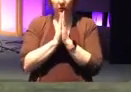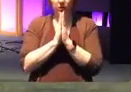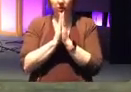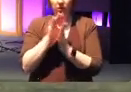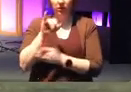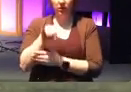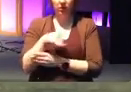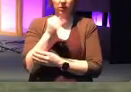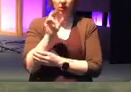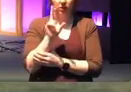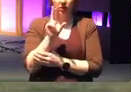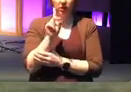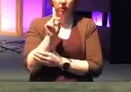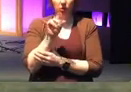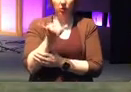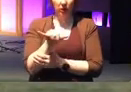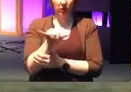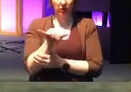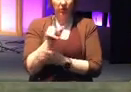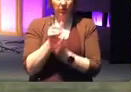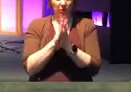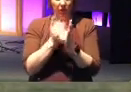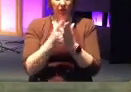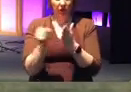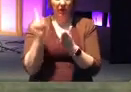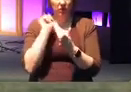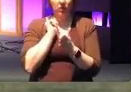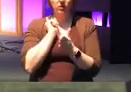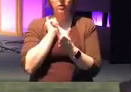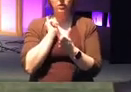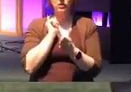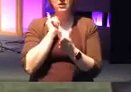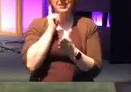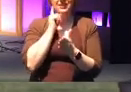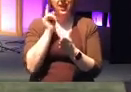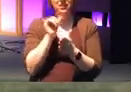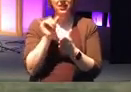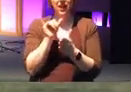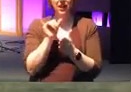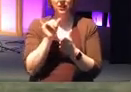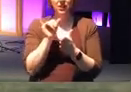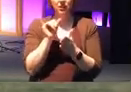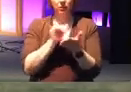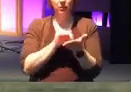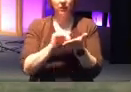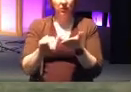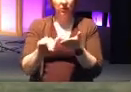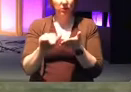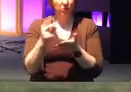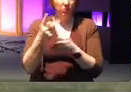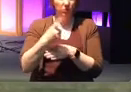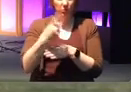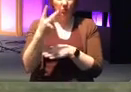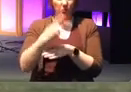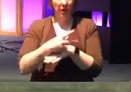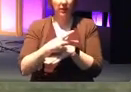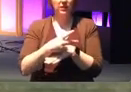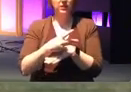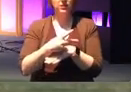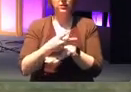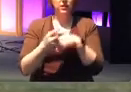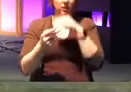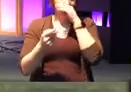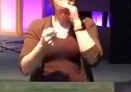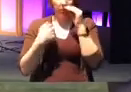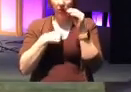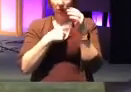Judy Ballweber, that you prayed for last week, it sounds like she'll be discharged in a day or two. So we want to continue